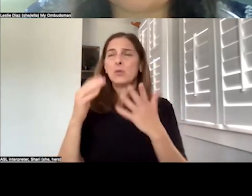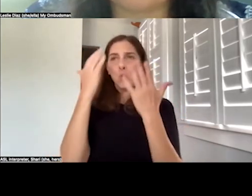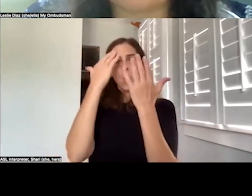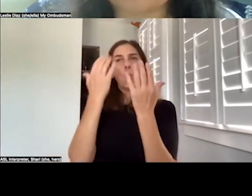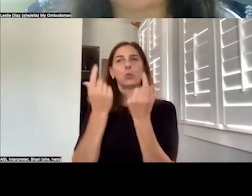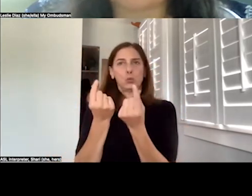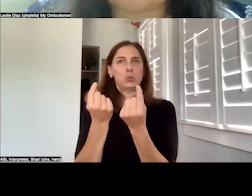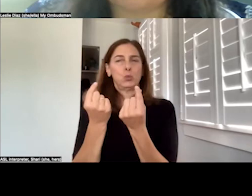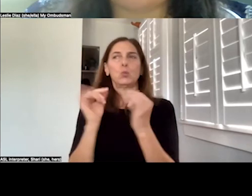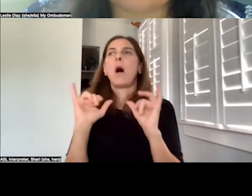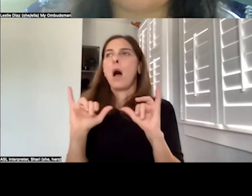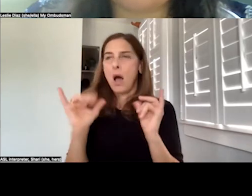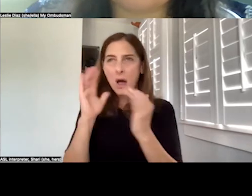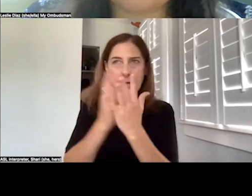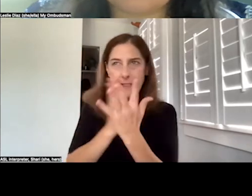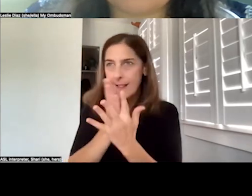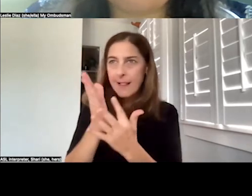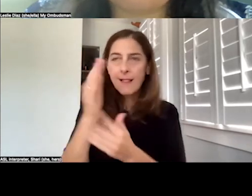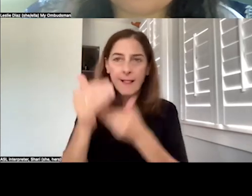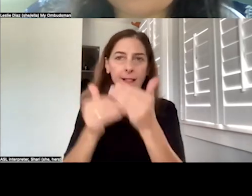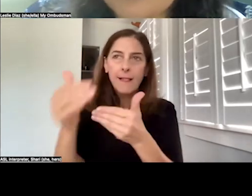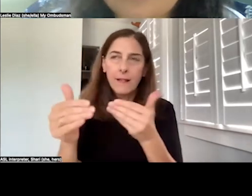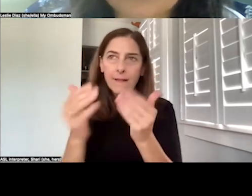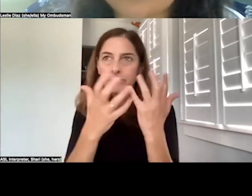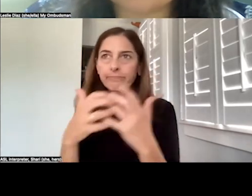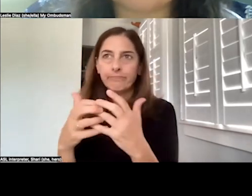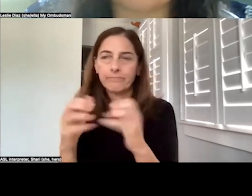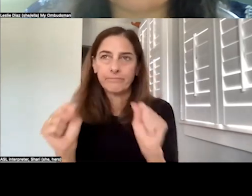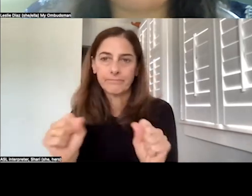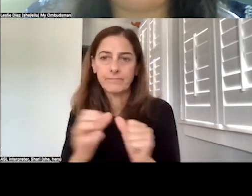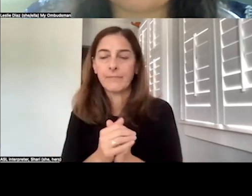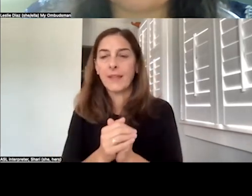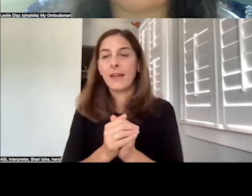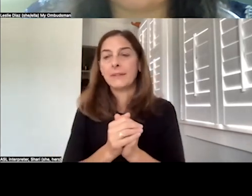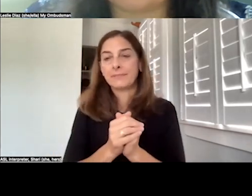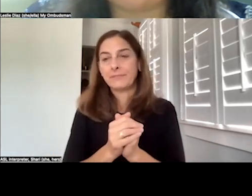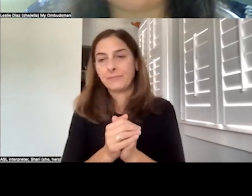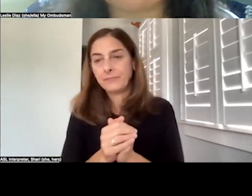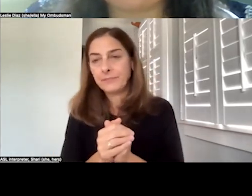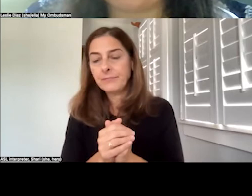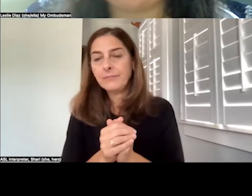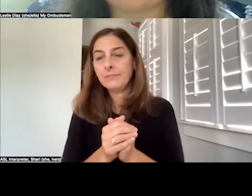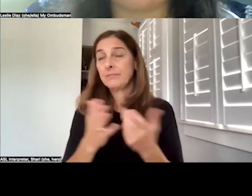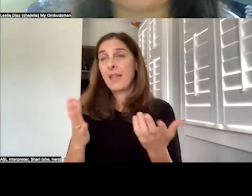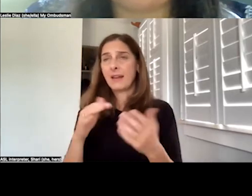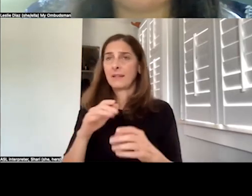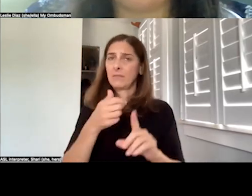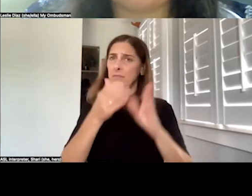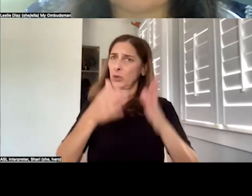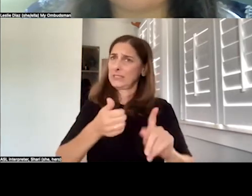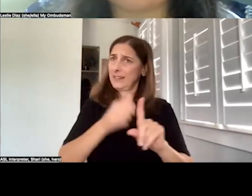there's support out there for them, regardless of whether it's related to health insurance or